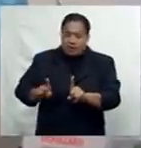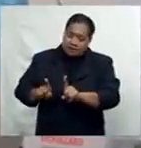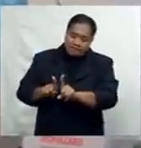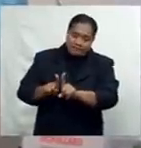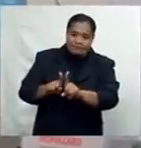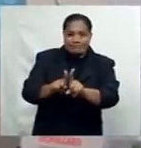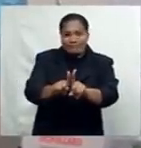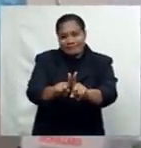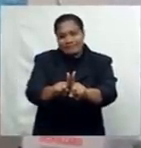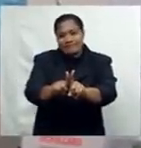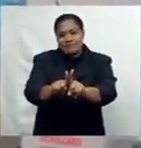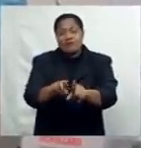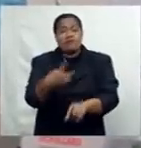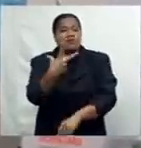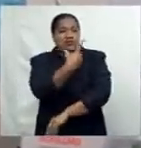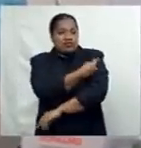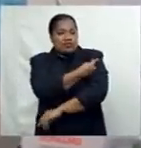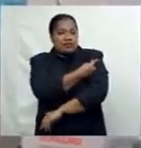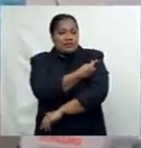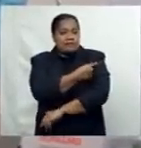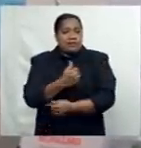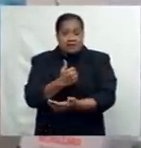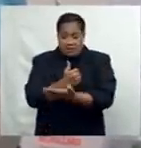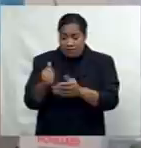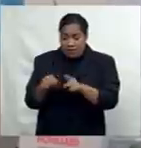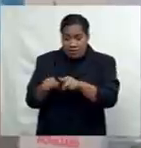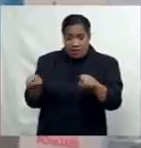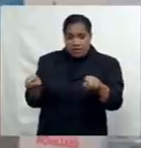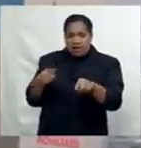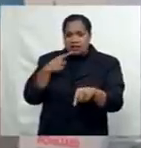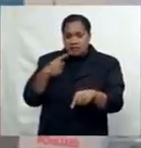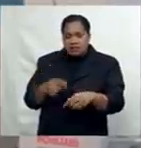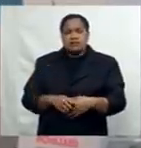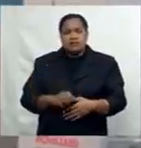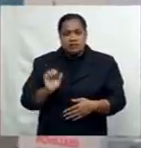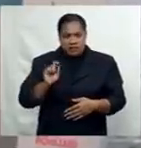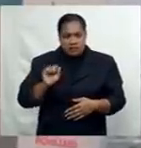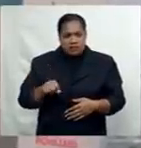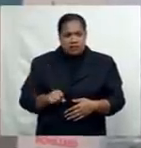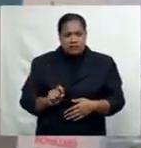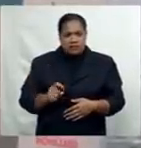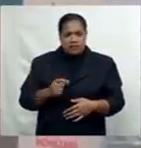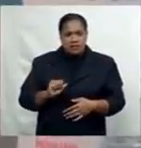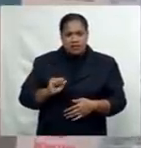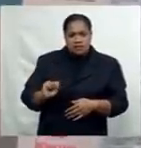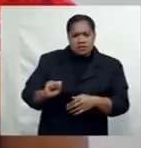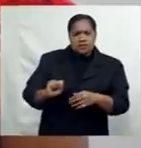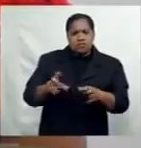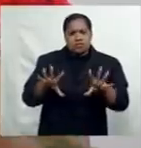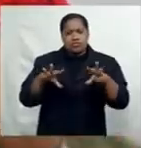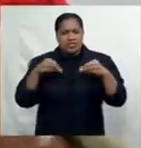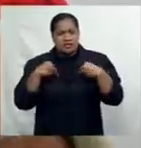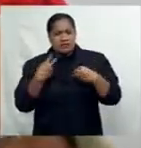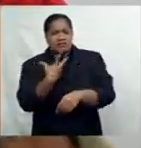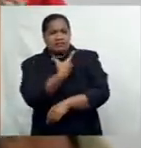vaccine. A good number of them say they initially hesitated to receive the jab.